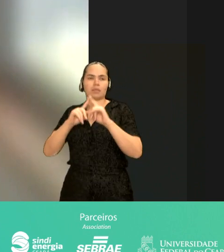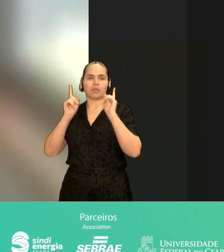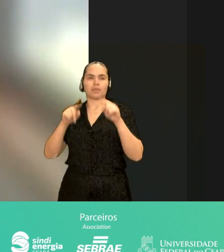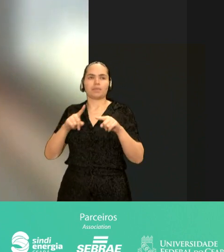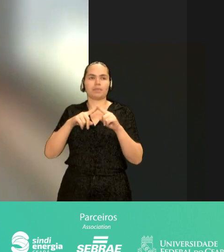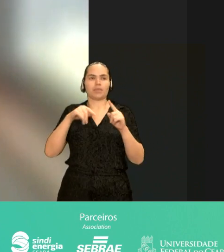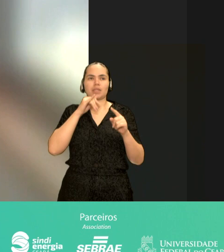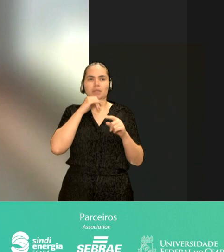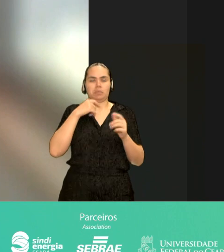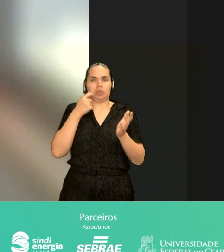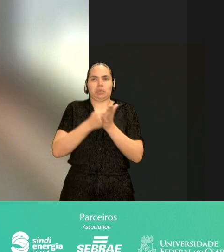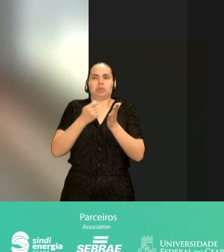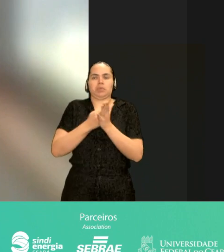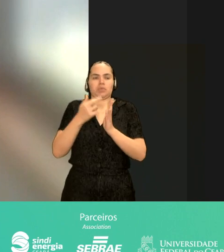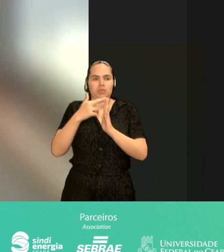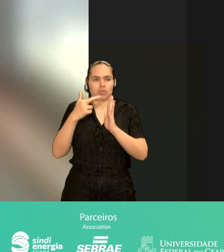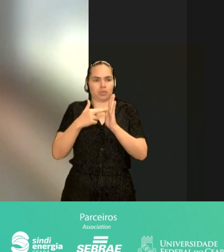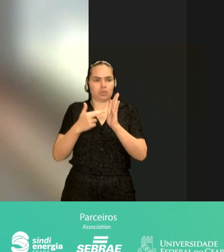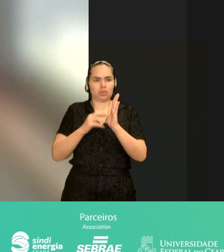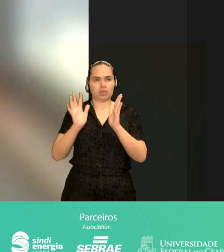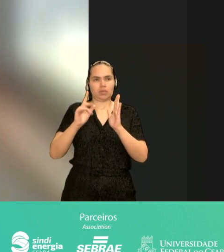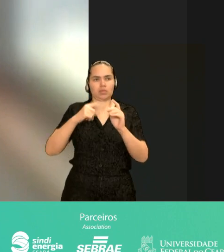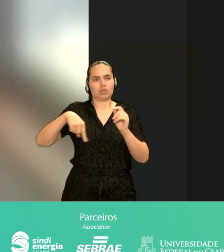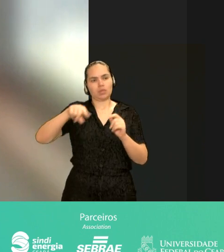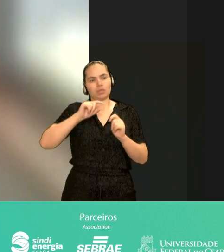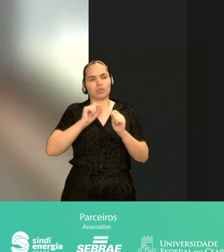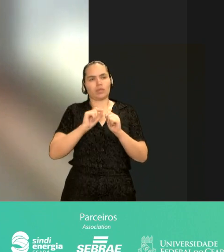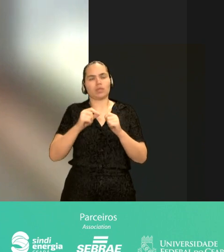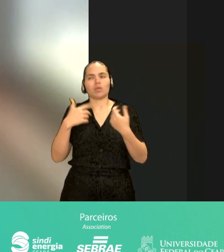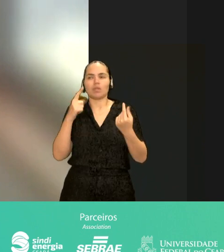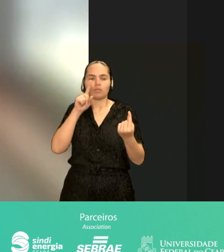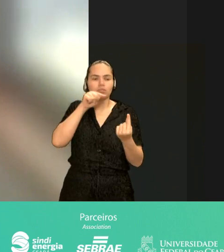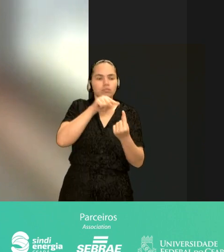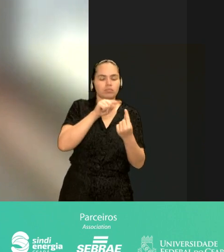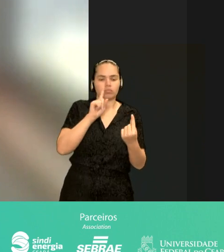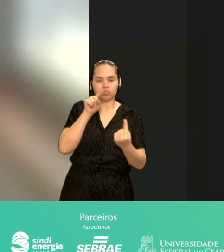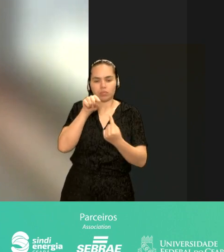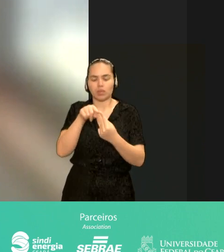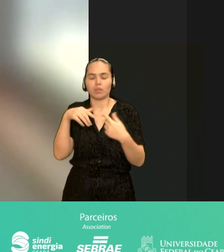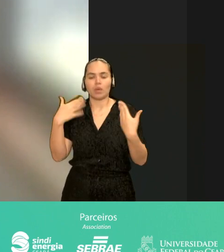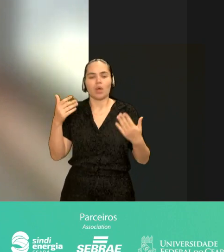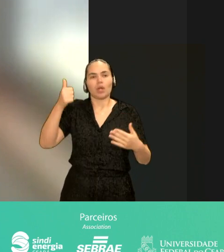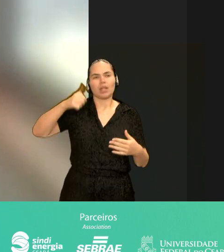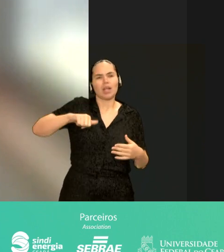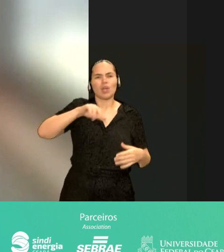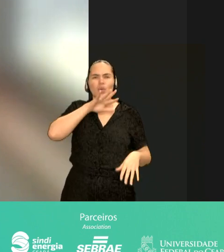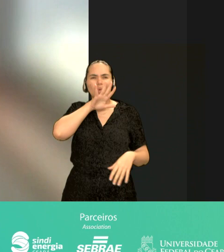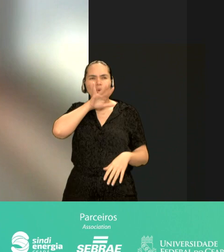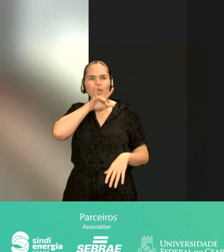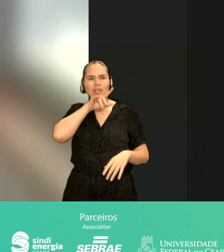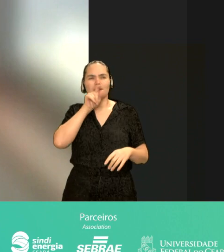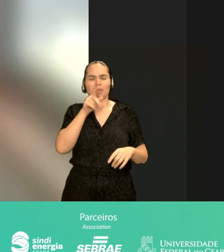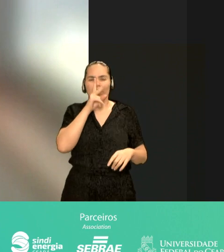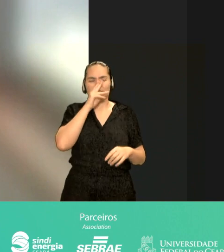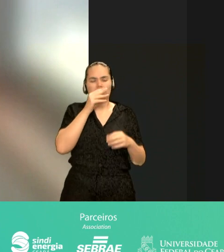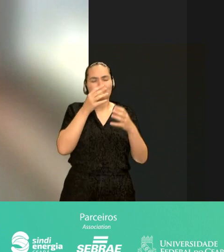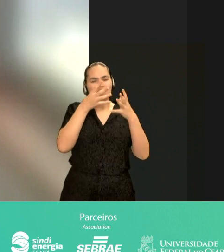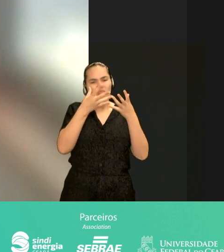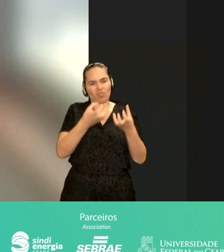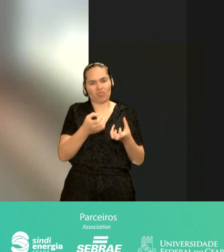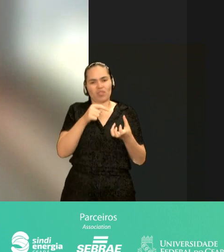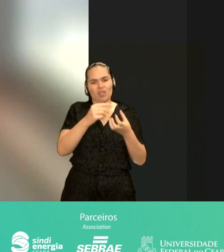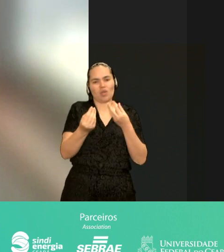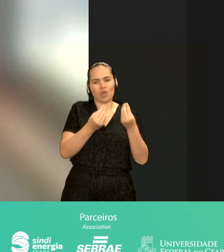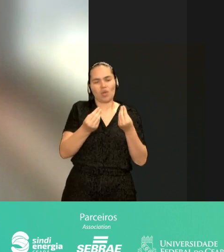absolute restriction. If the water quality is too poor, the water treatment can